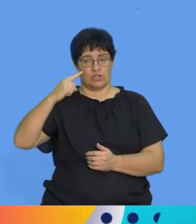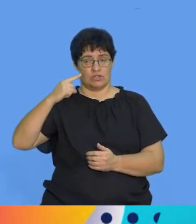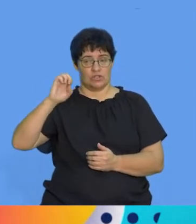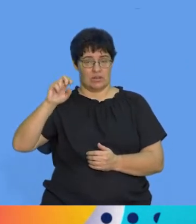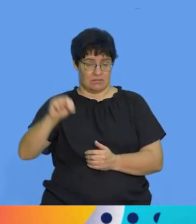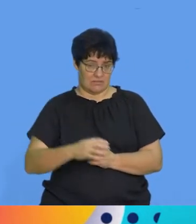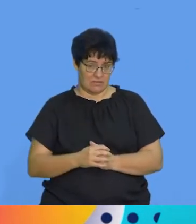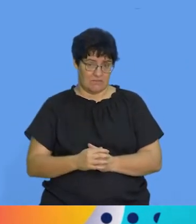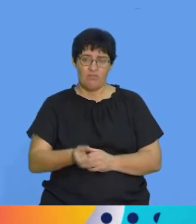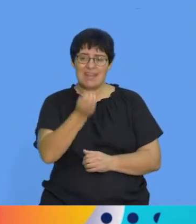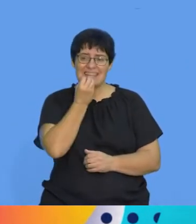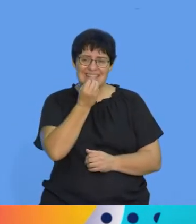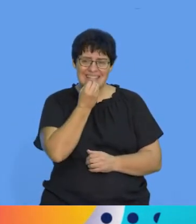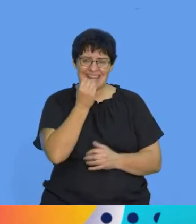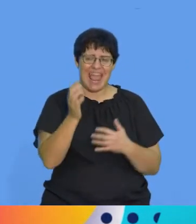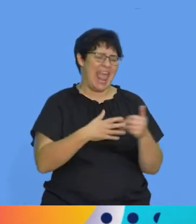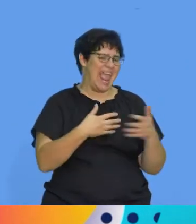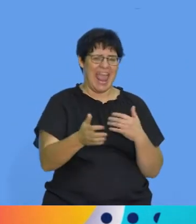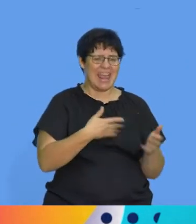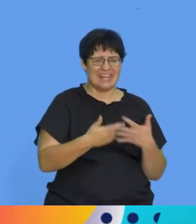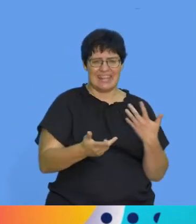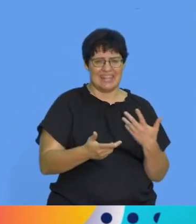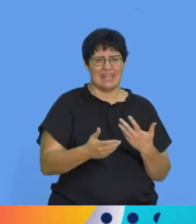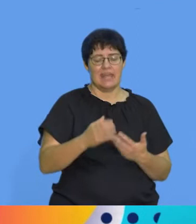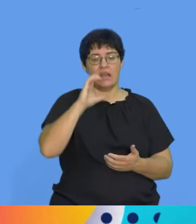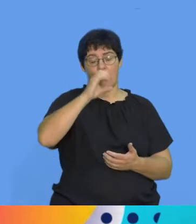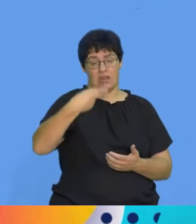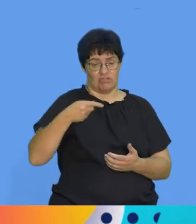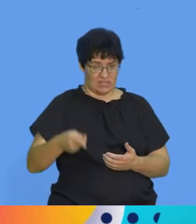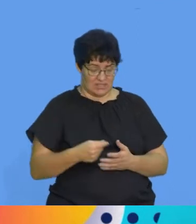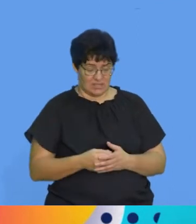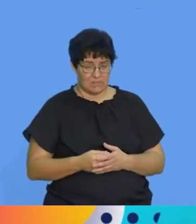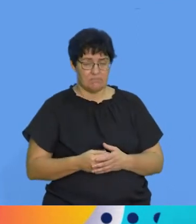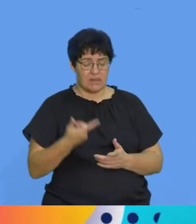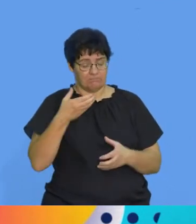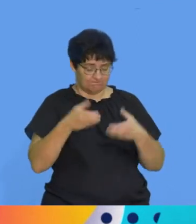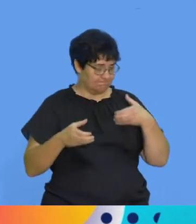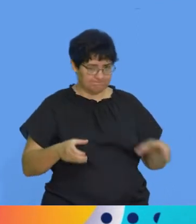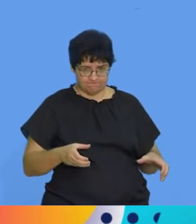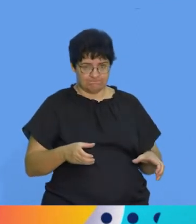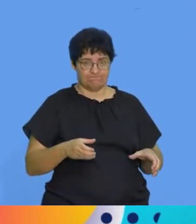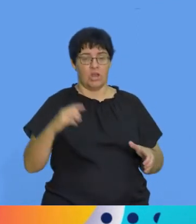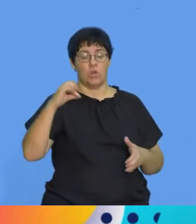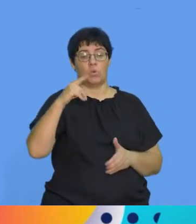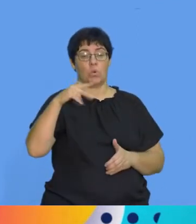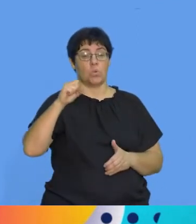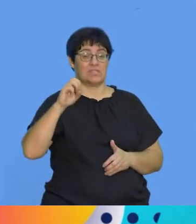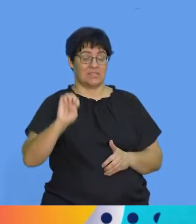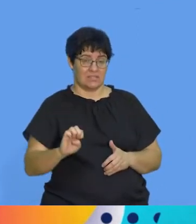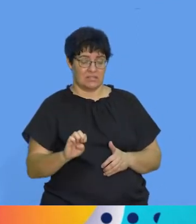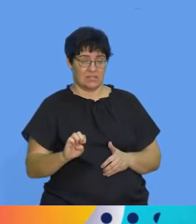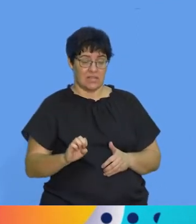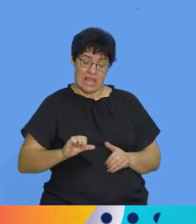when you eat any kind of carbohydrate and your body breaks it down into glucose,